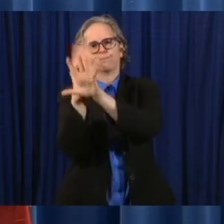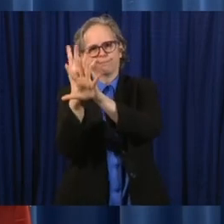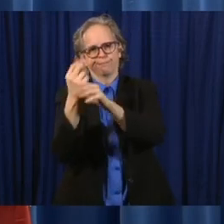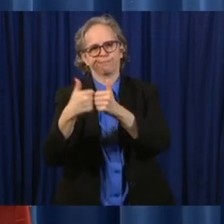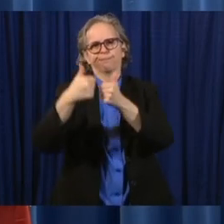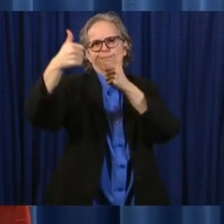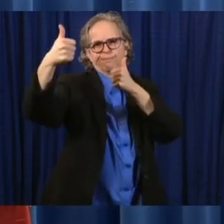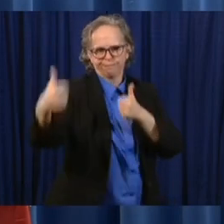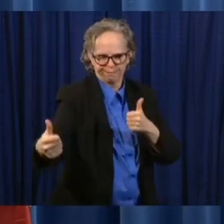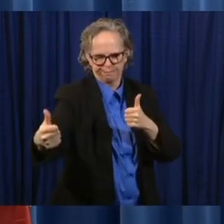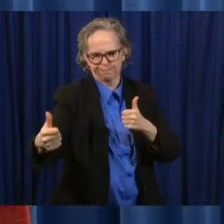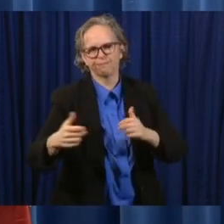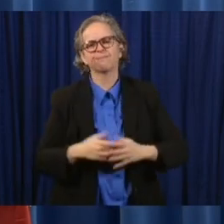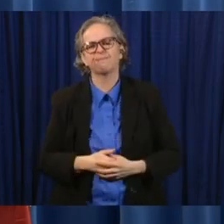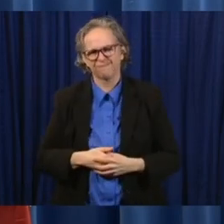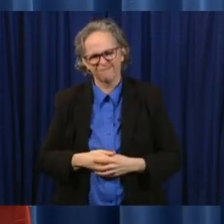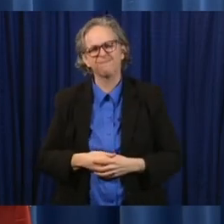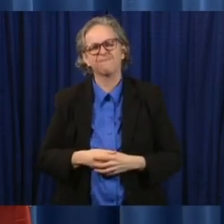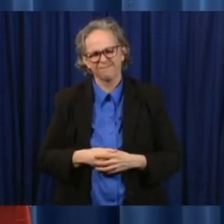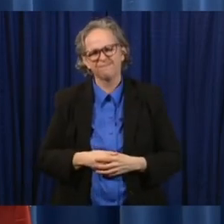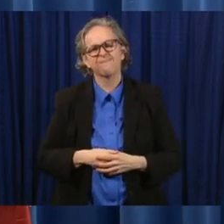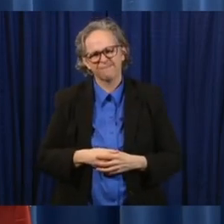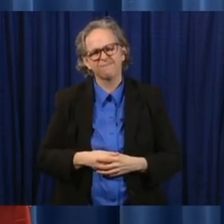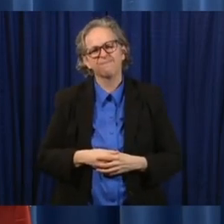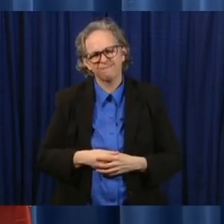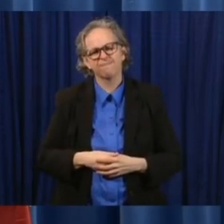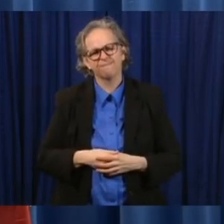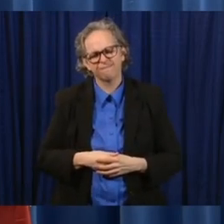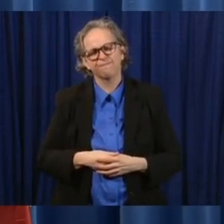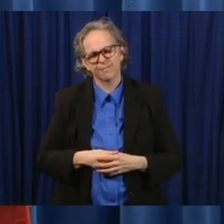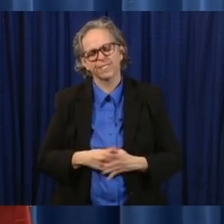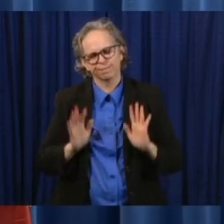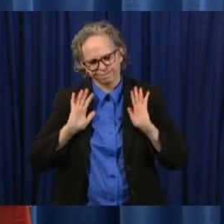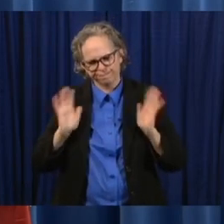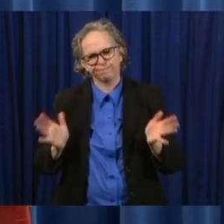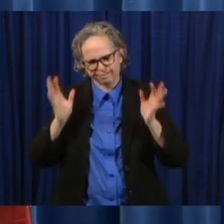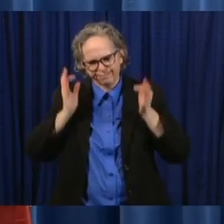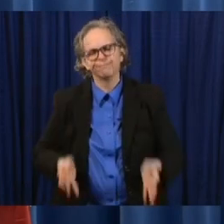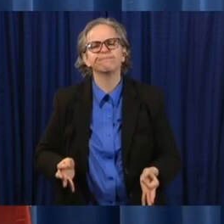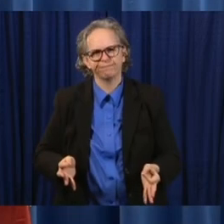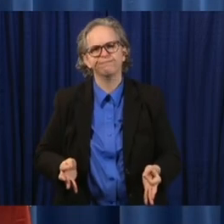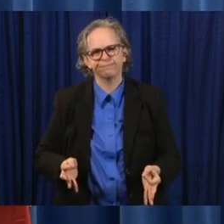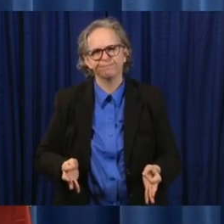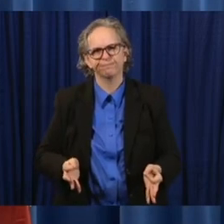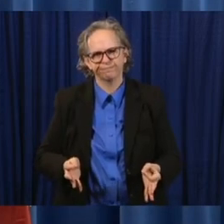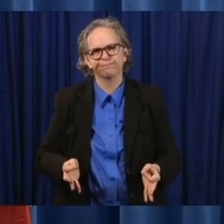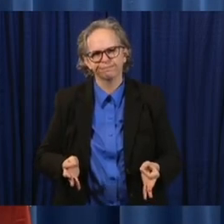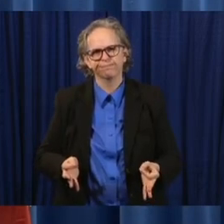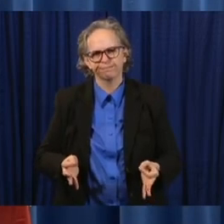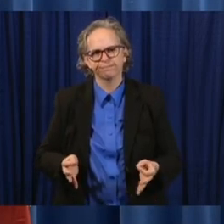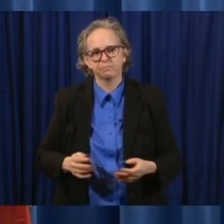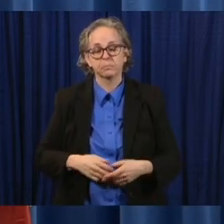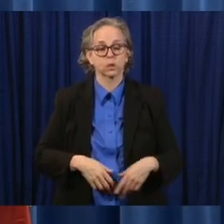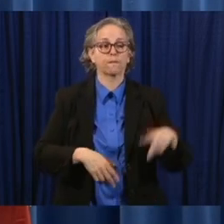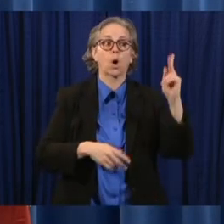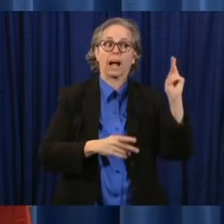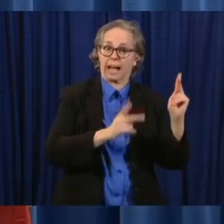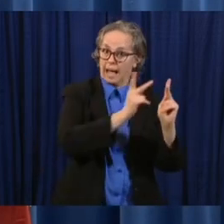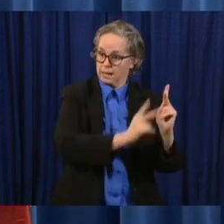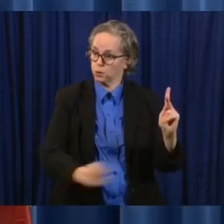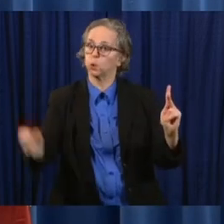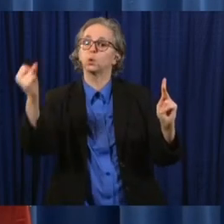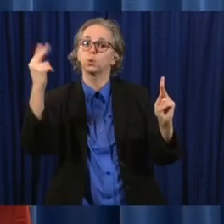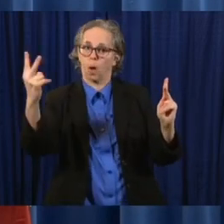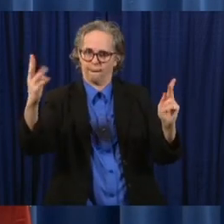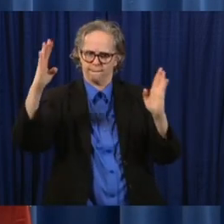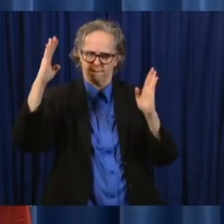reasons that we have made the decision that our young people, K through 12, will continue to go to school as